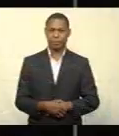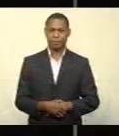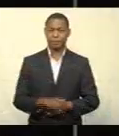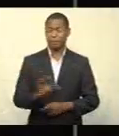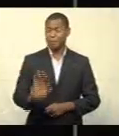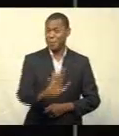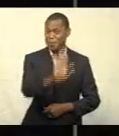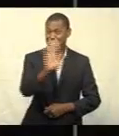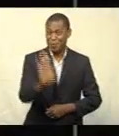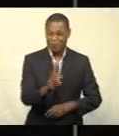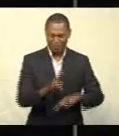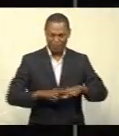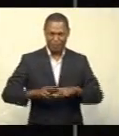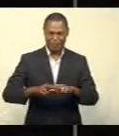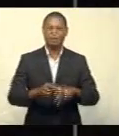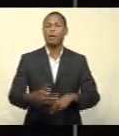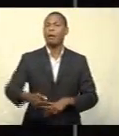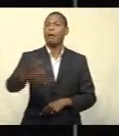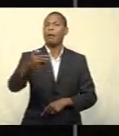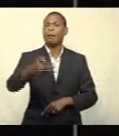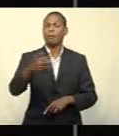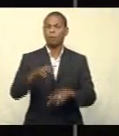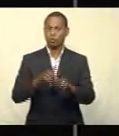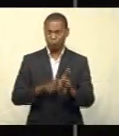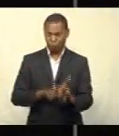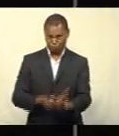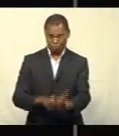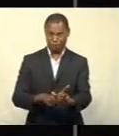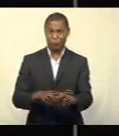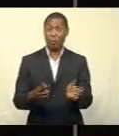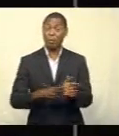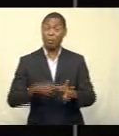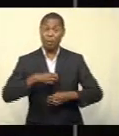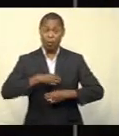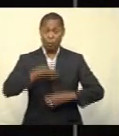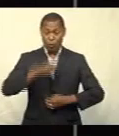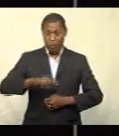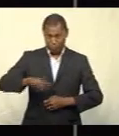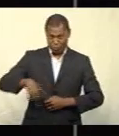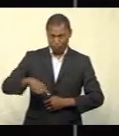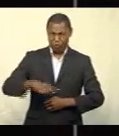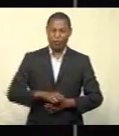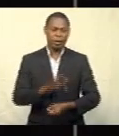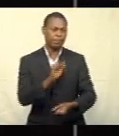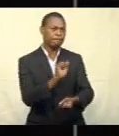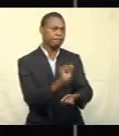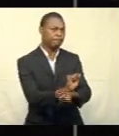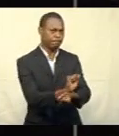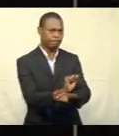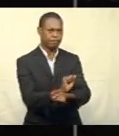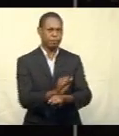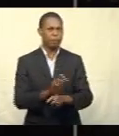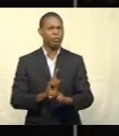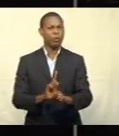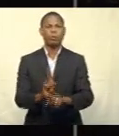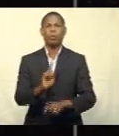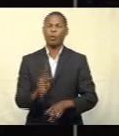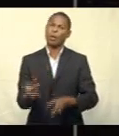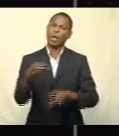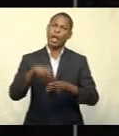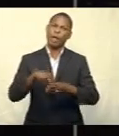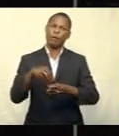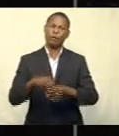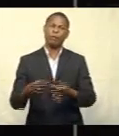Bulawanaka, Fiji. 18 youth from Sukanaivalu Road in Nambua, Suva are tonight in custody following their alleged involvement in